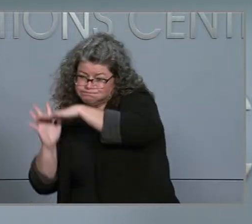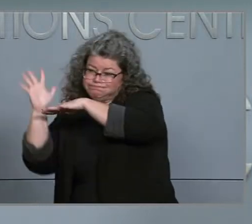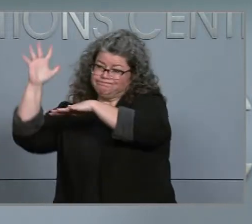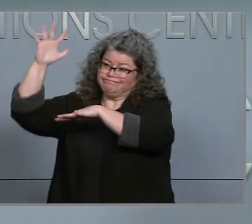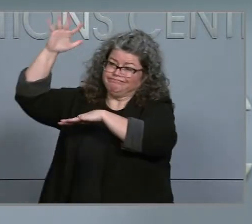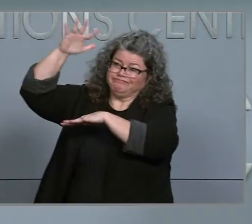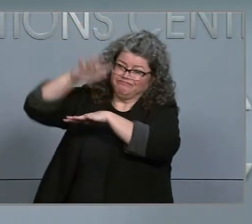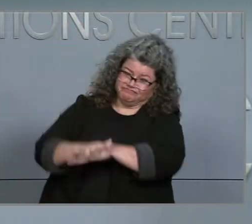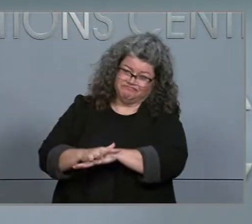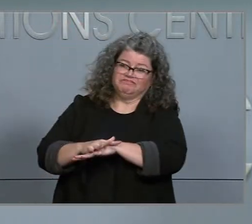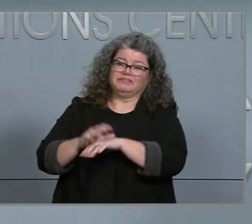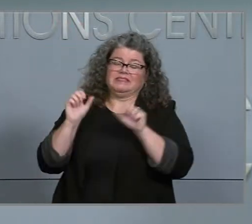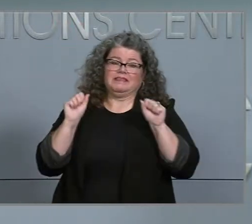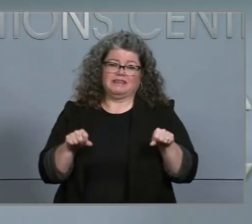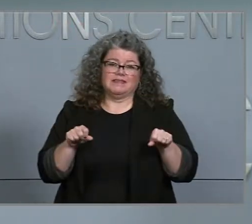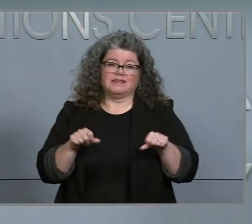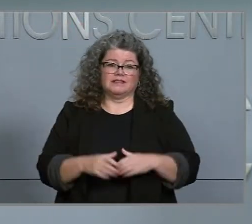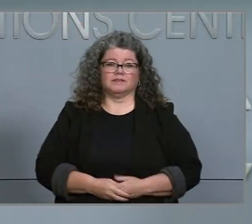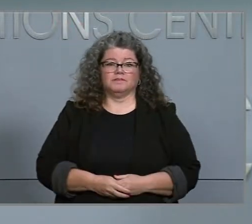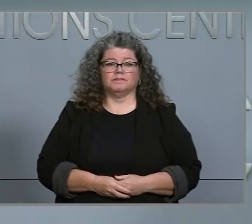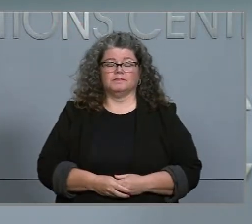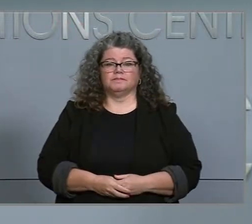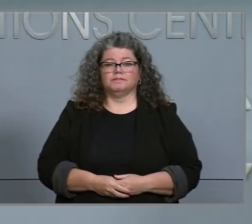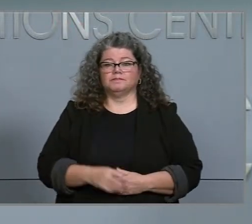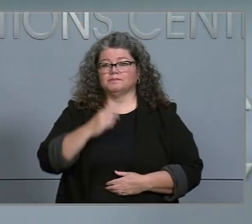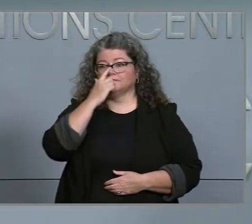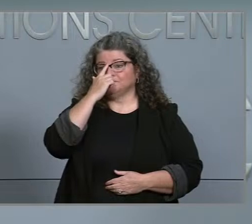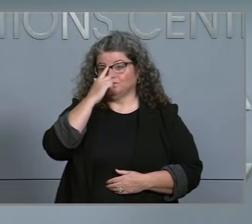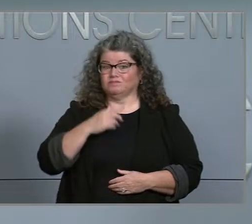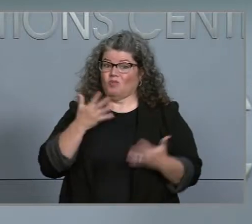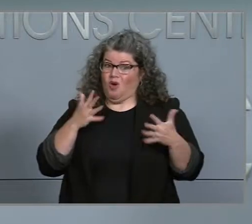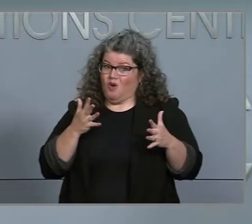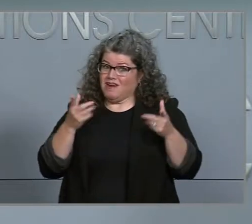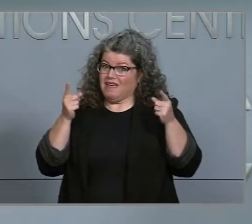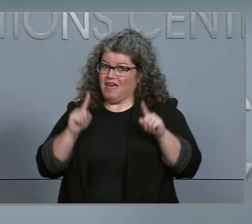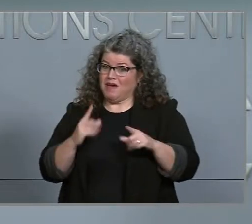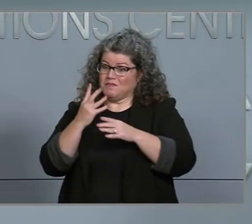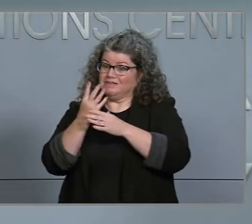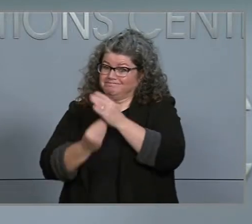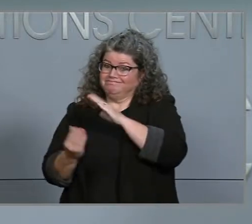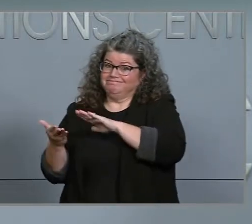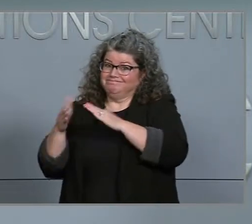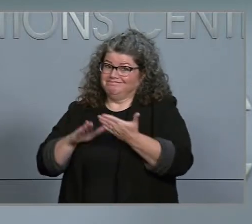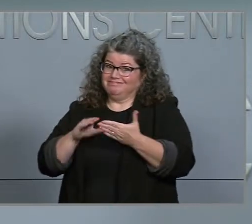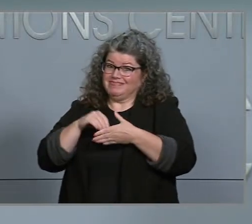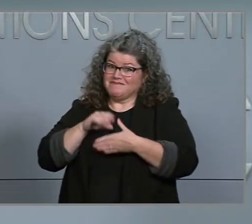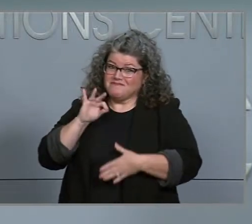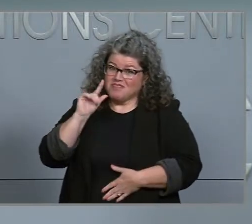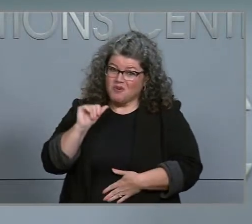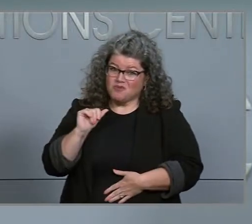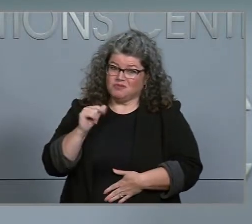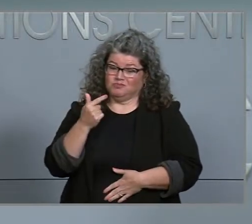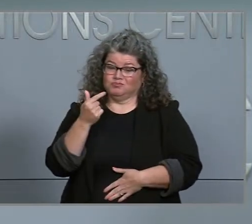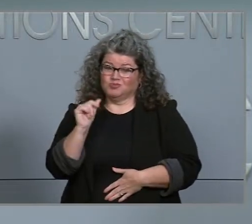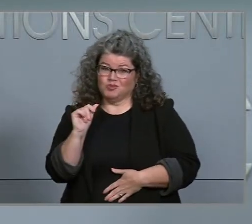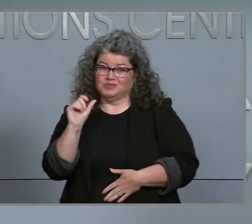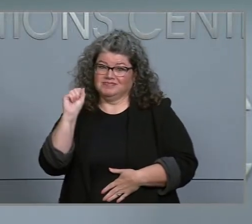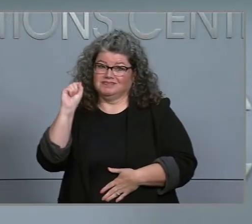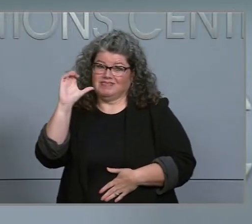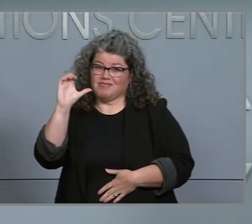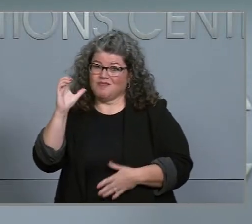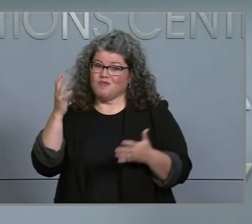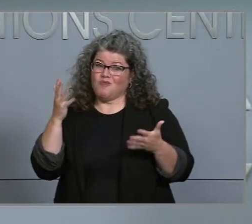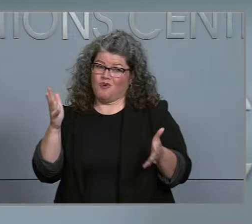inundate low-lying areas. There have already been fatalities reported across Florida, Georgia, and South